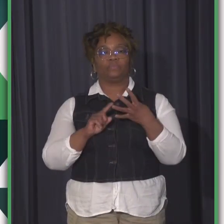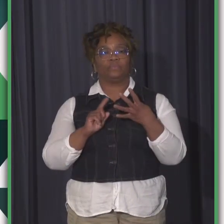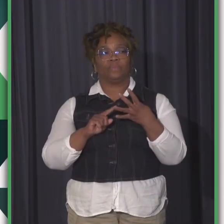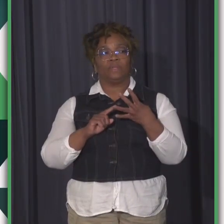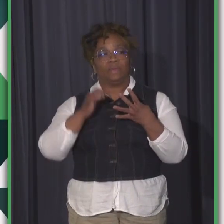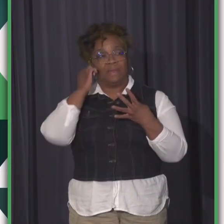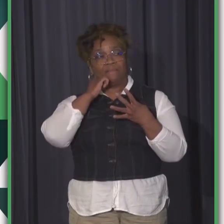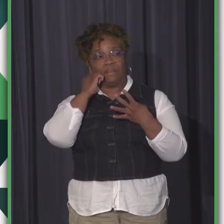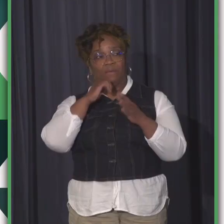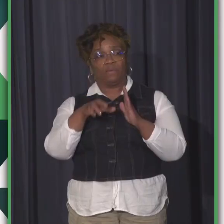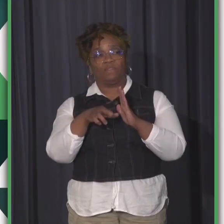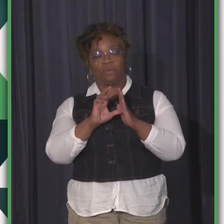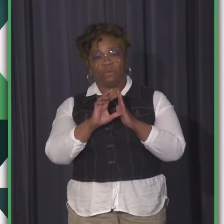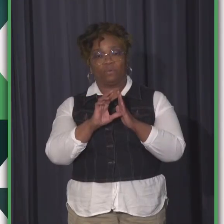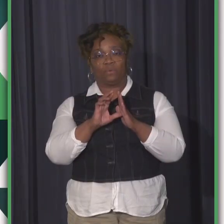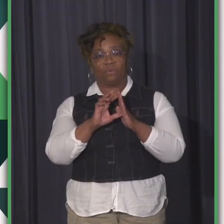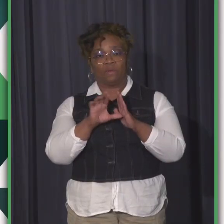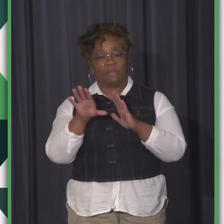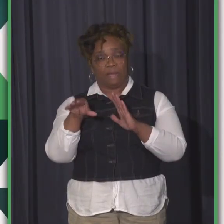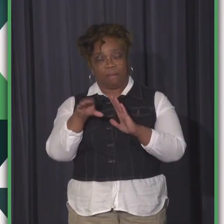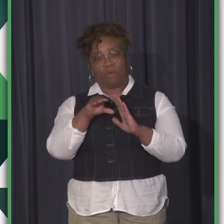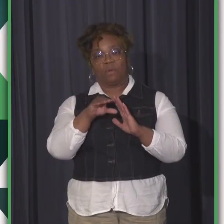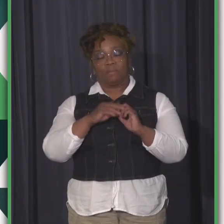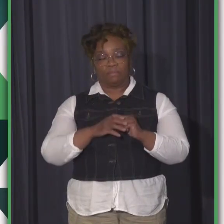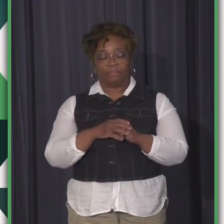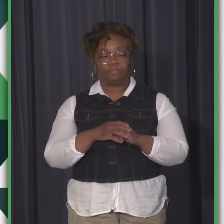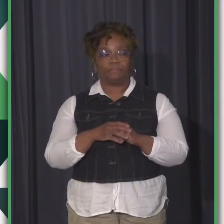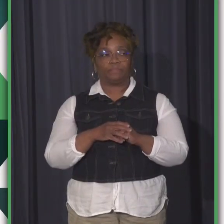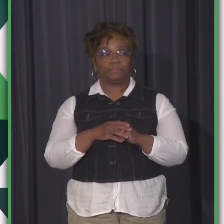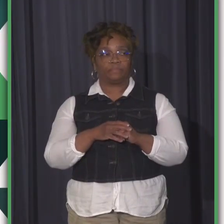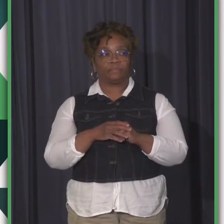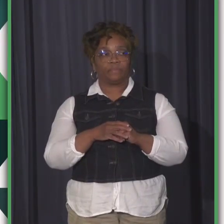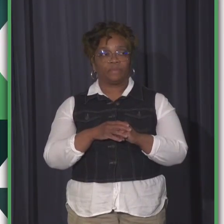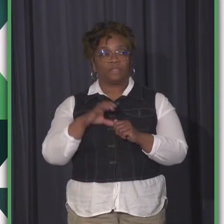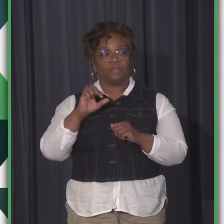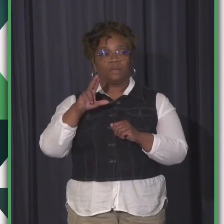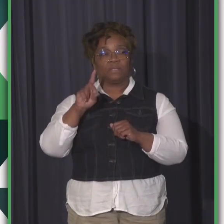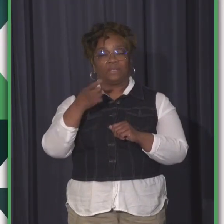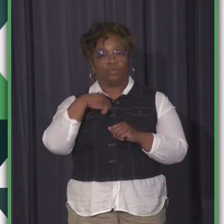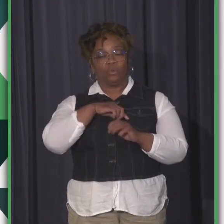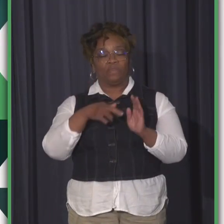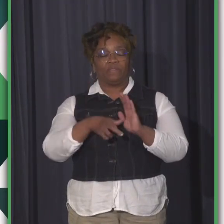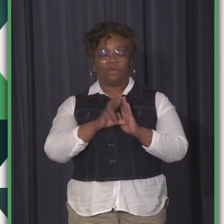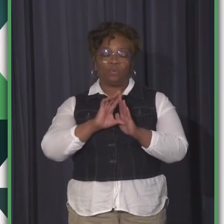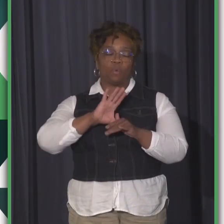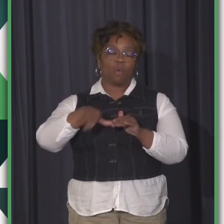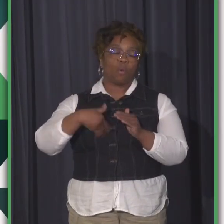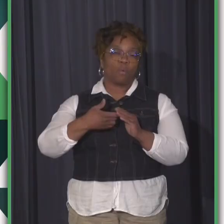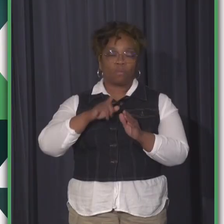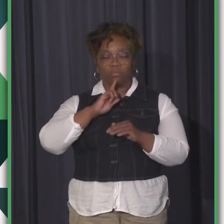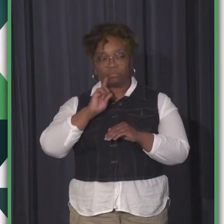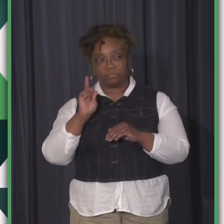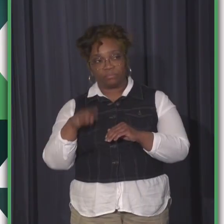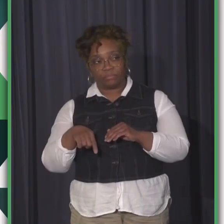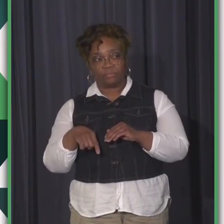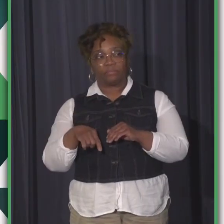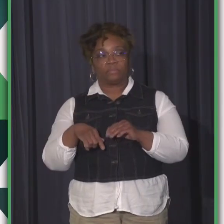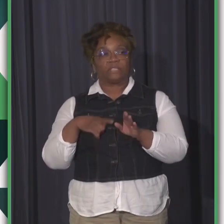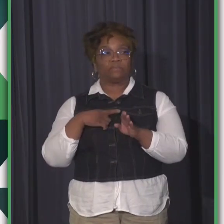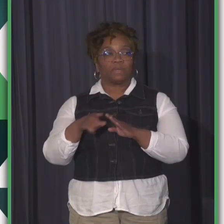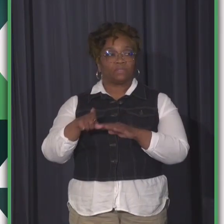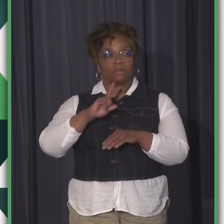CRD daily reviews, body-worn camera review. So at CRD, we review all commands, specialized